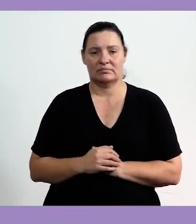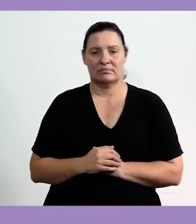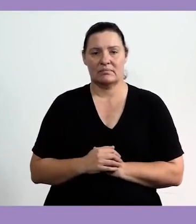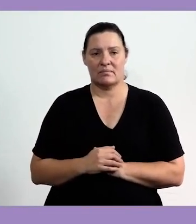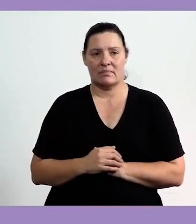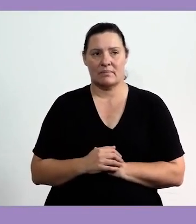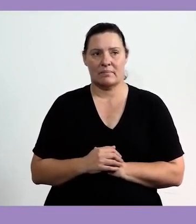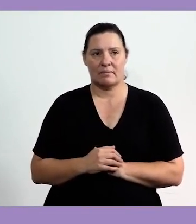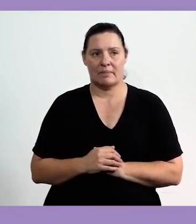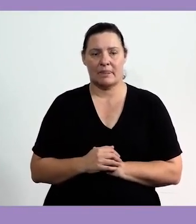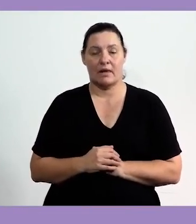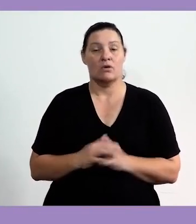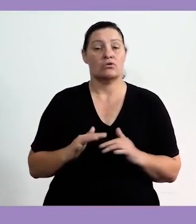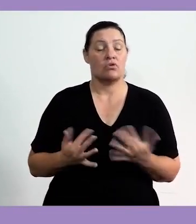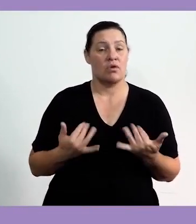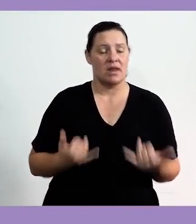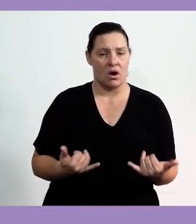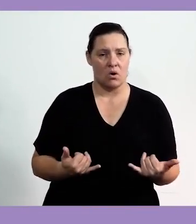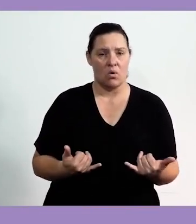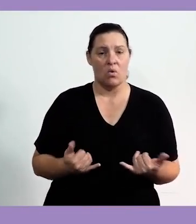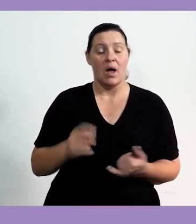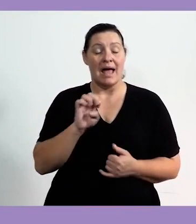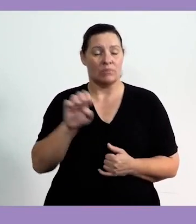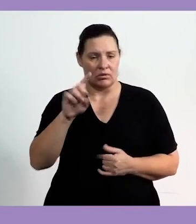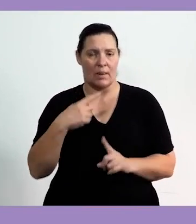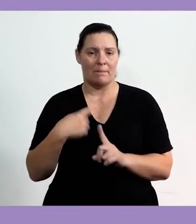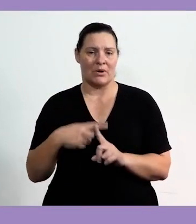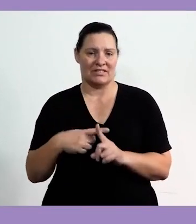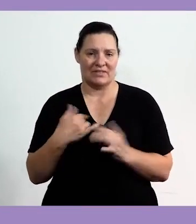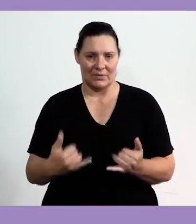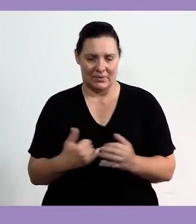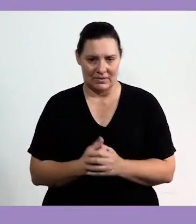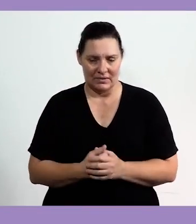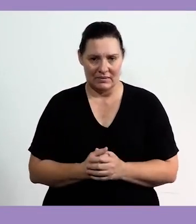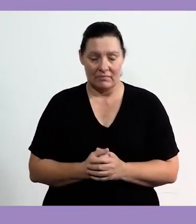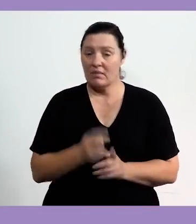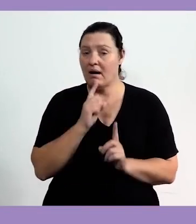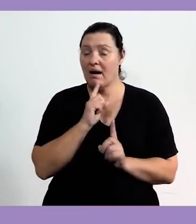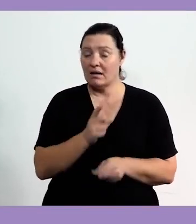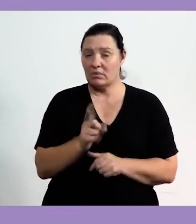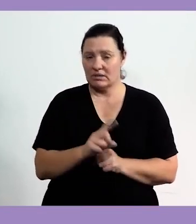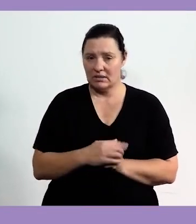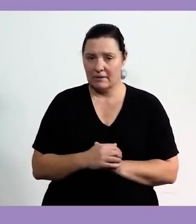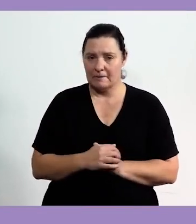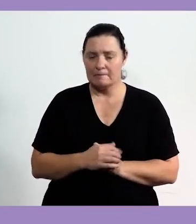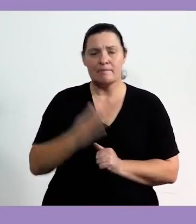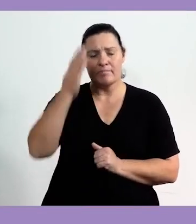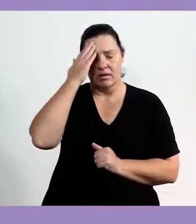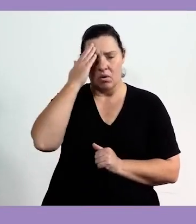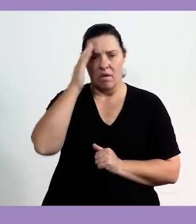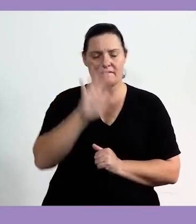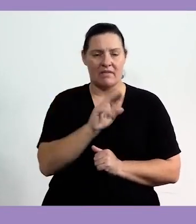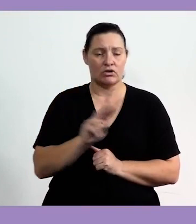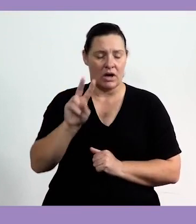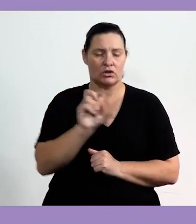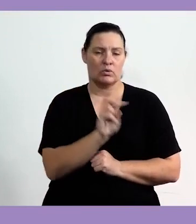1 divided by 5 squared. So now the exponent is positive, and our answer there, we